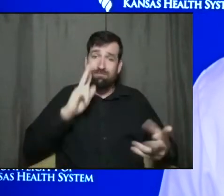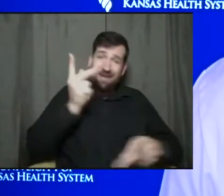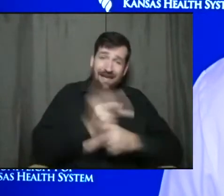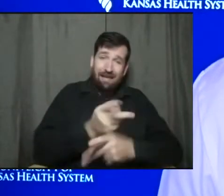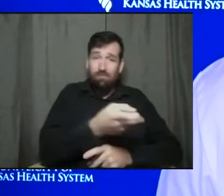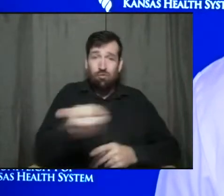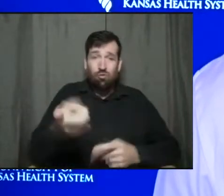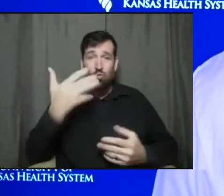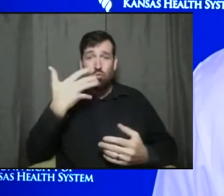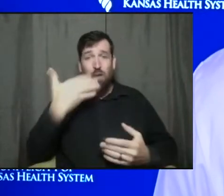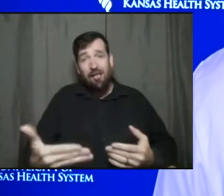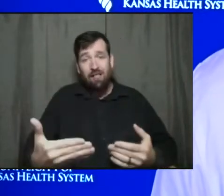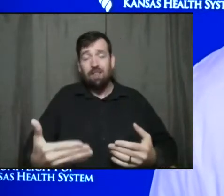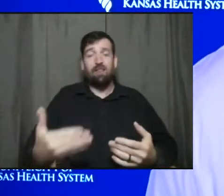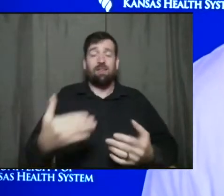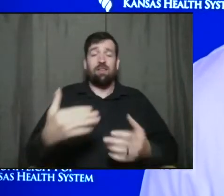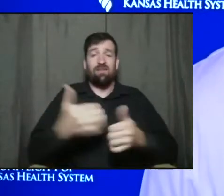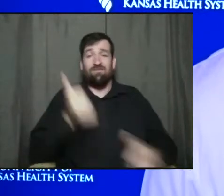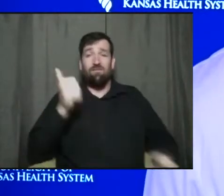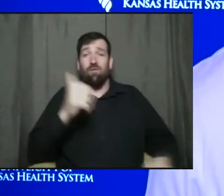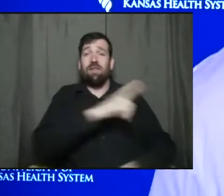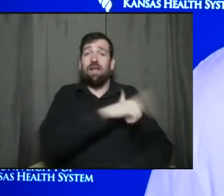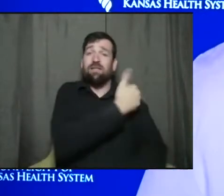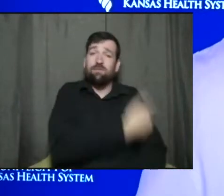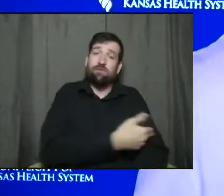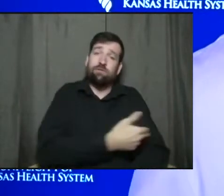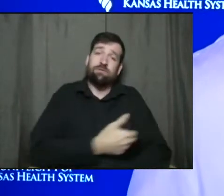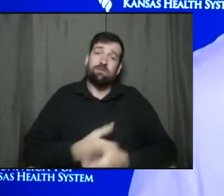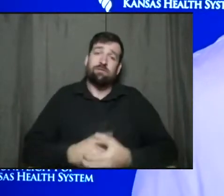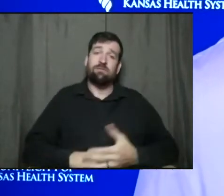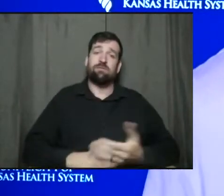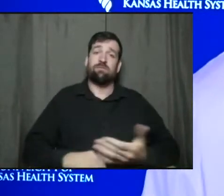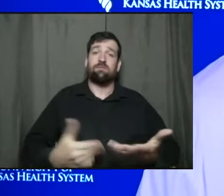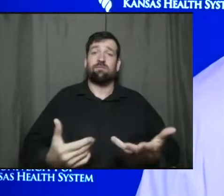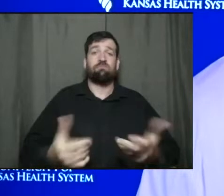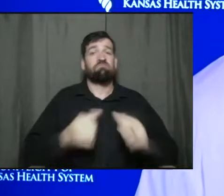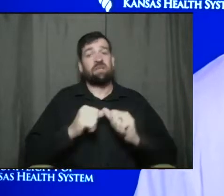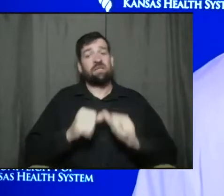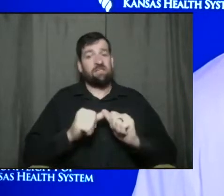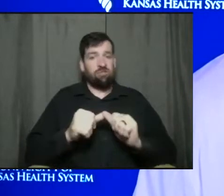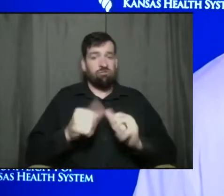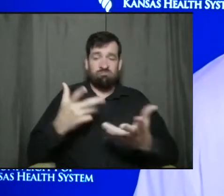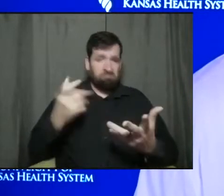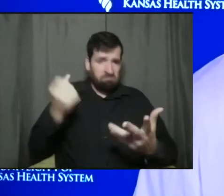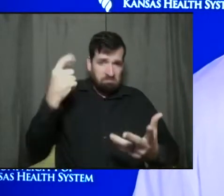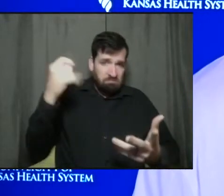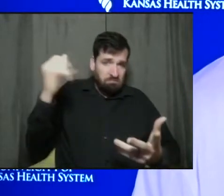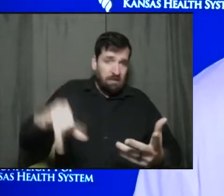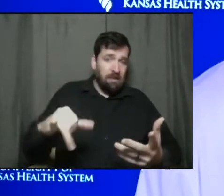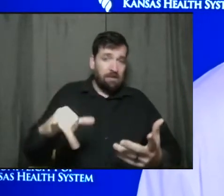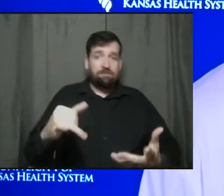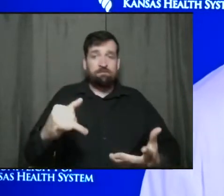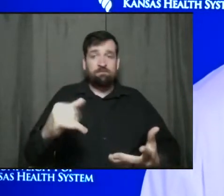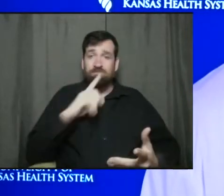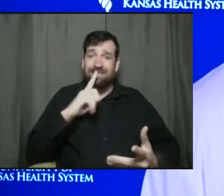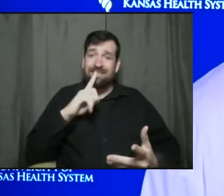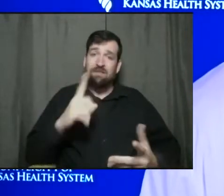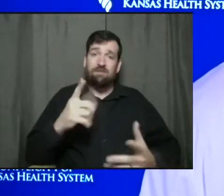to keep you out of the hospital. Continue to understand that and really, continue to trust the